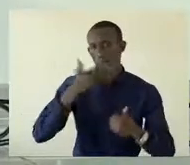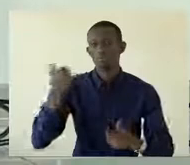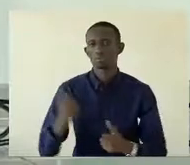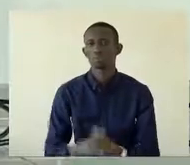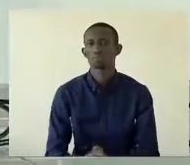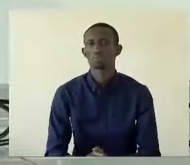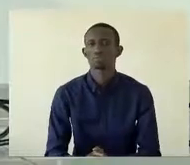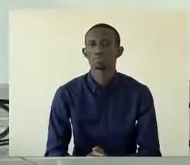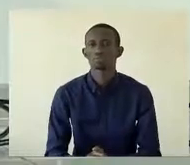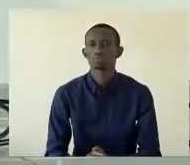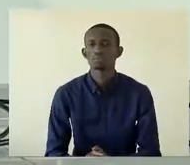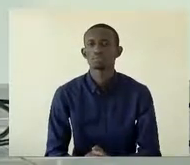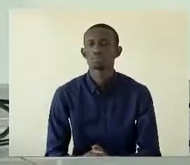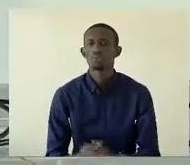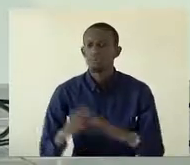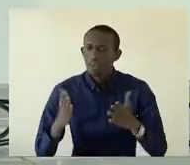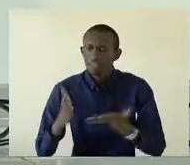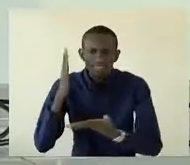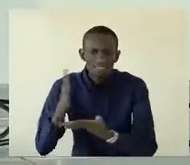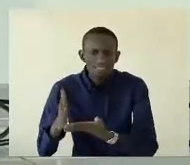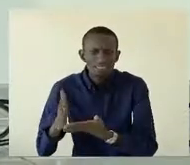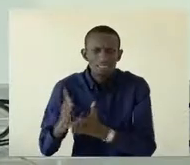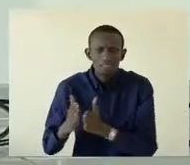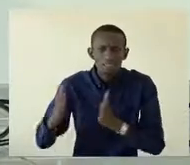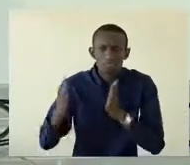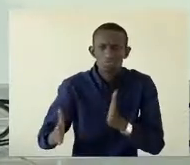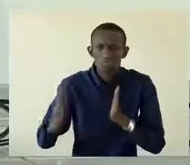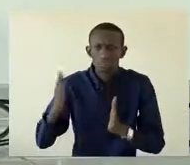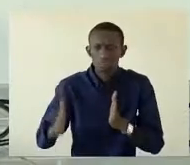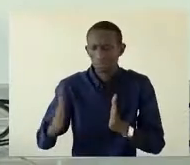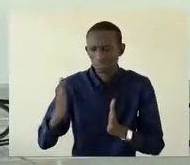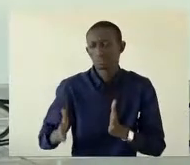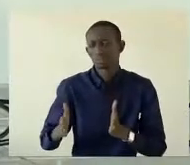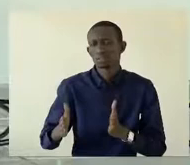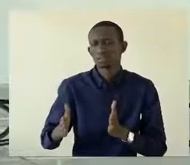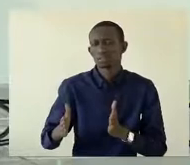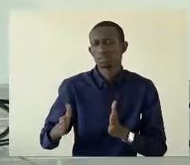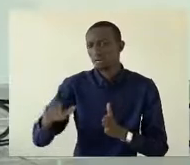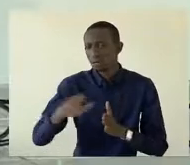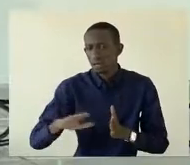Where is the building area that if you crash it down, then you do not have a house built?